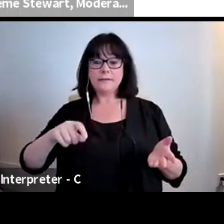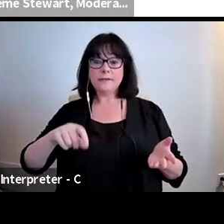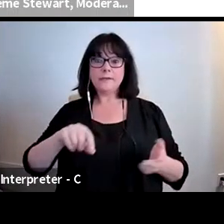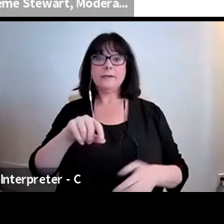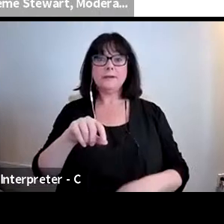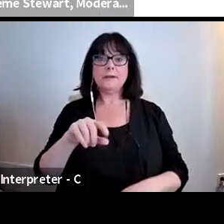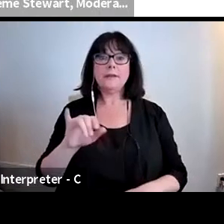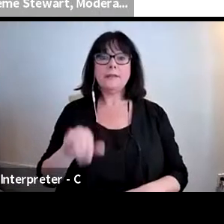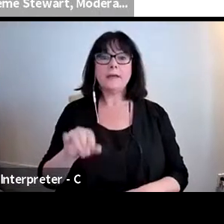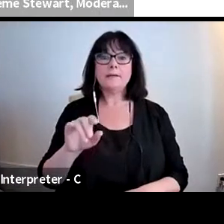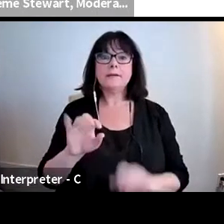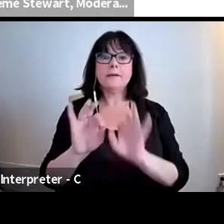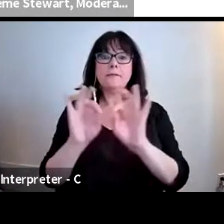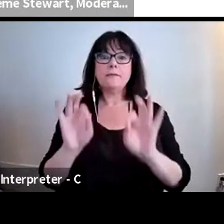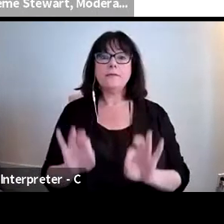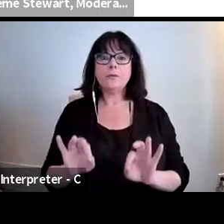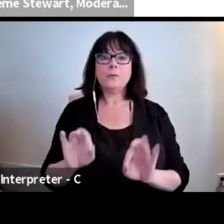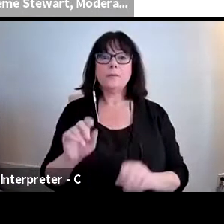claim home